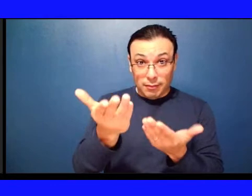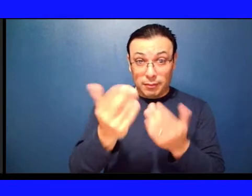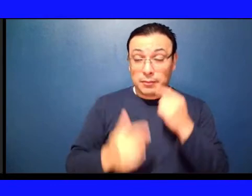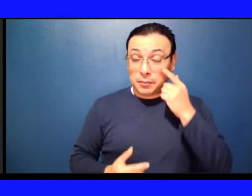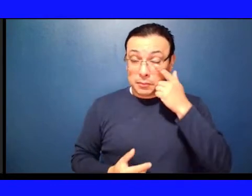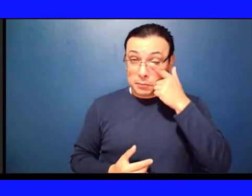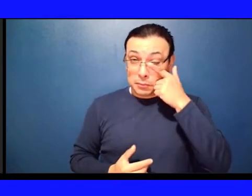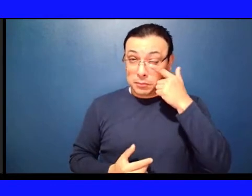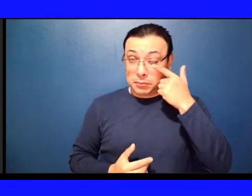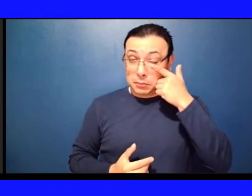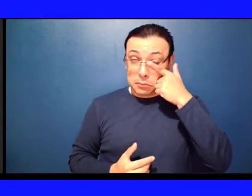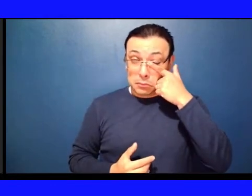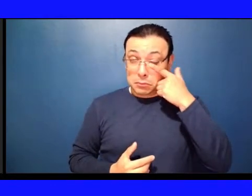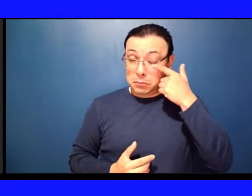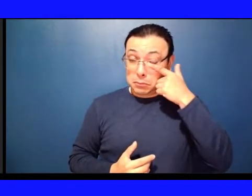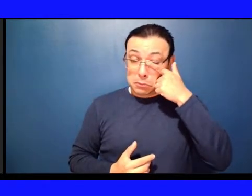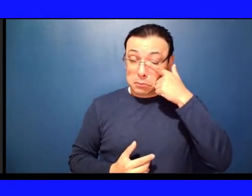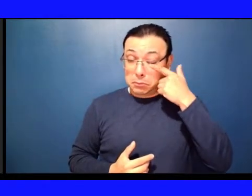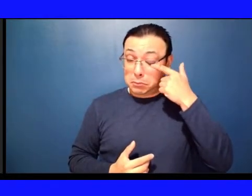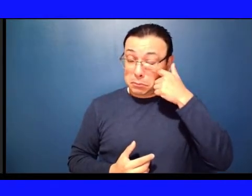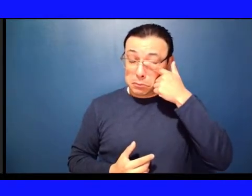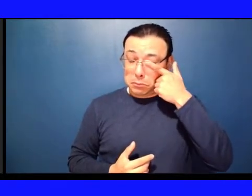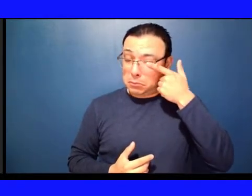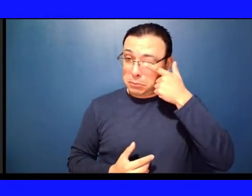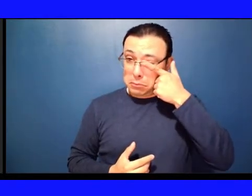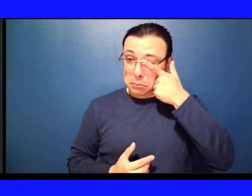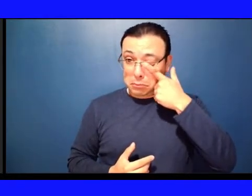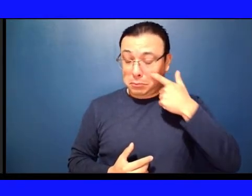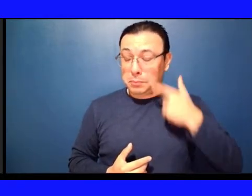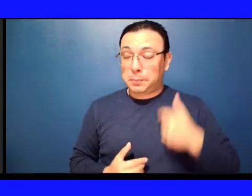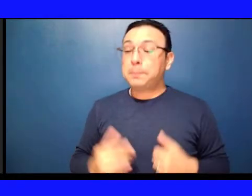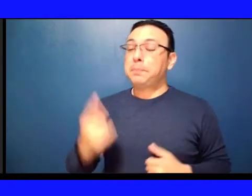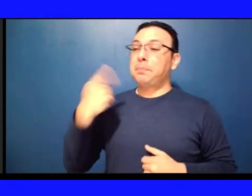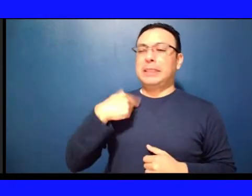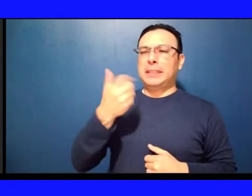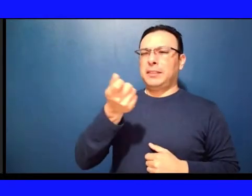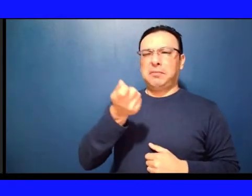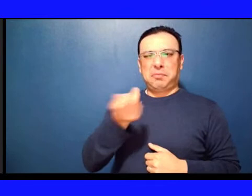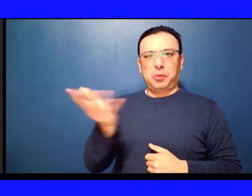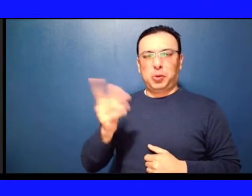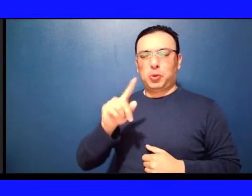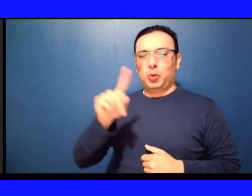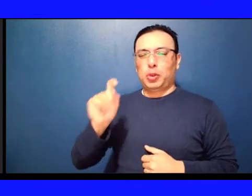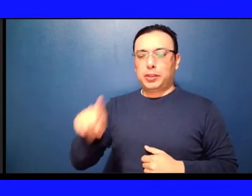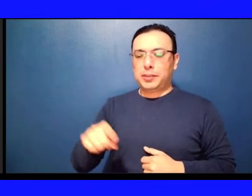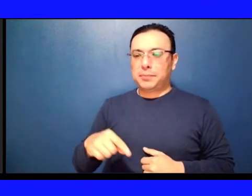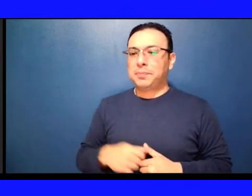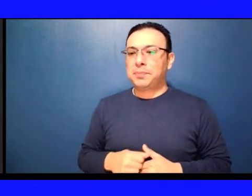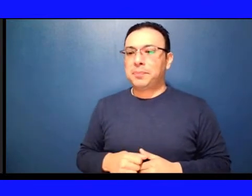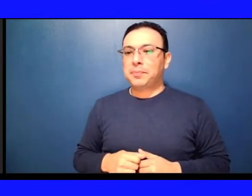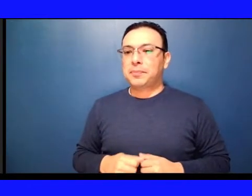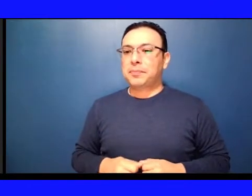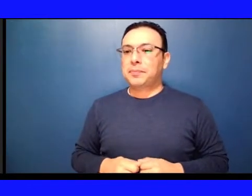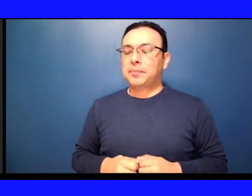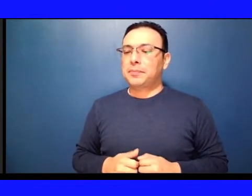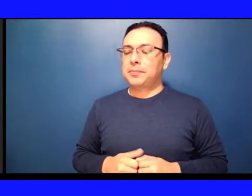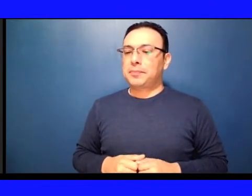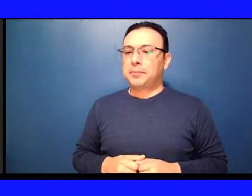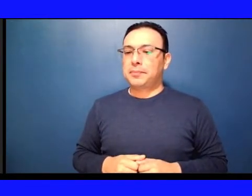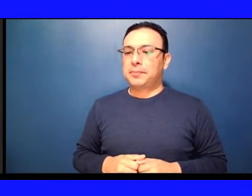testing activations, or have we isolated out? It includes all of them. It does,